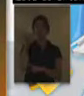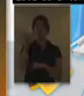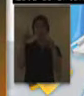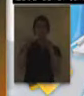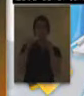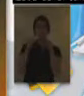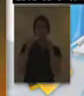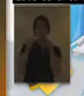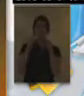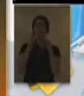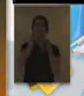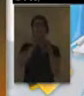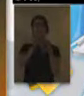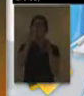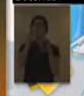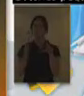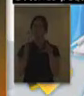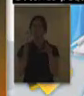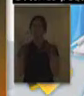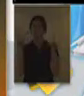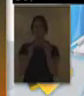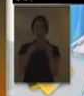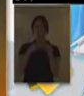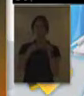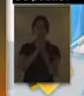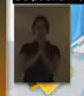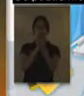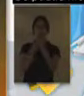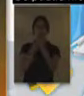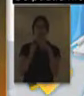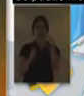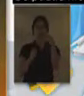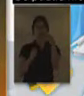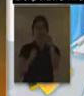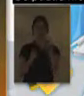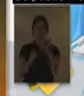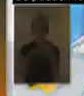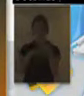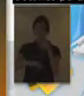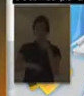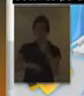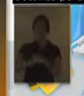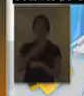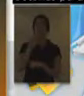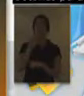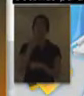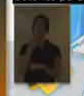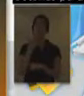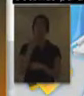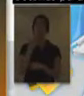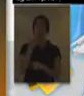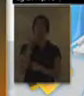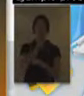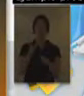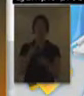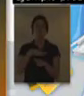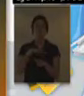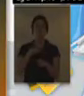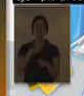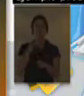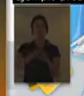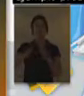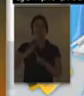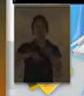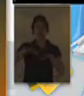size, small buttons, but we can modify the size of the buttons for people that have problems